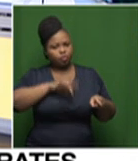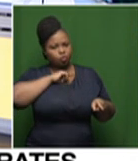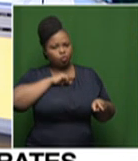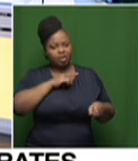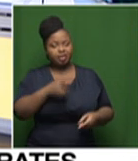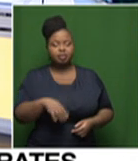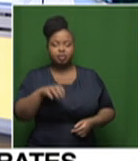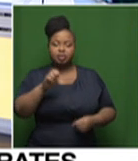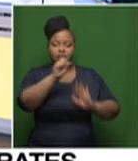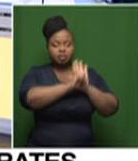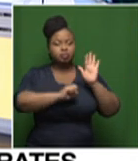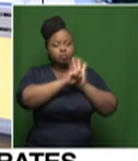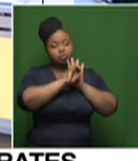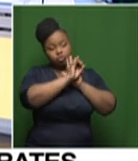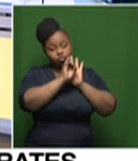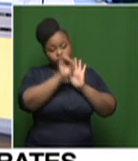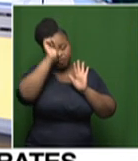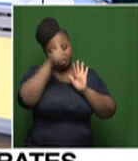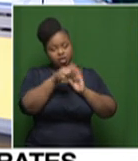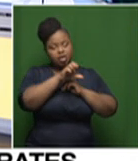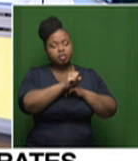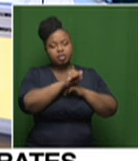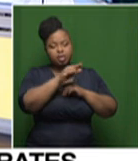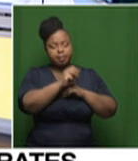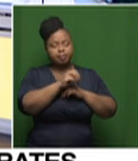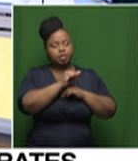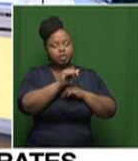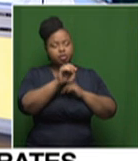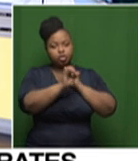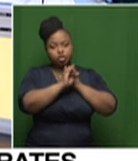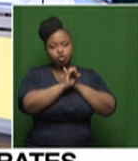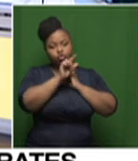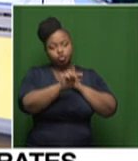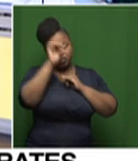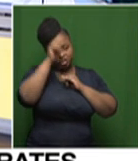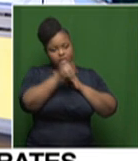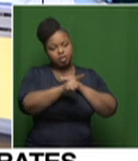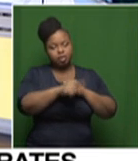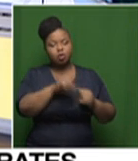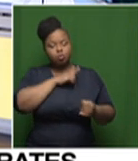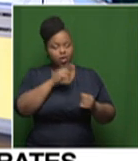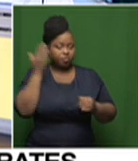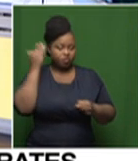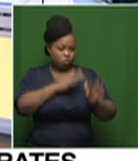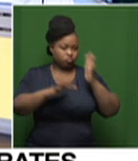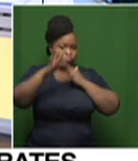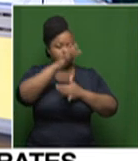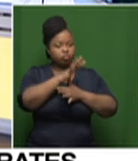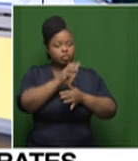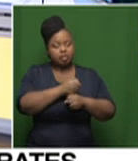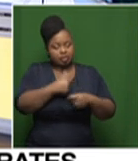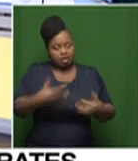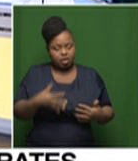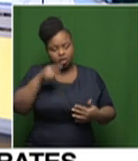the Serum Institute of India, for example, was at the forefront of vaccine rollouts at